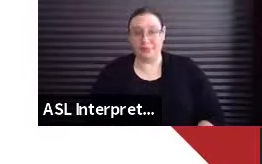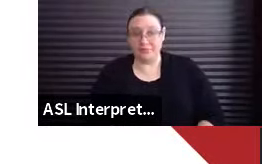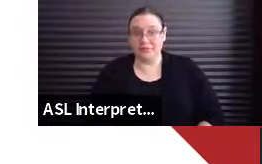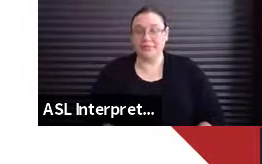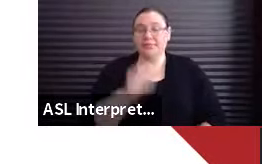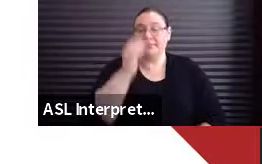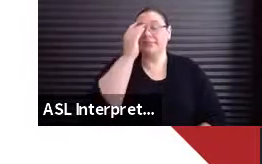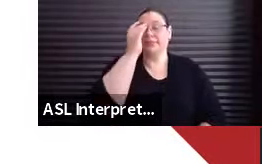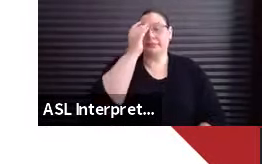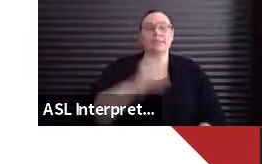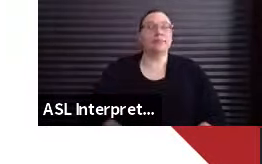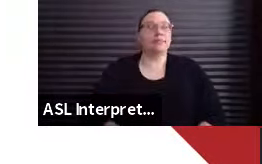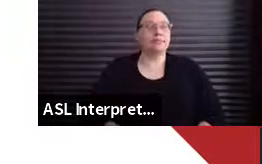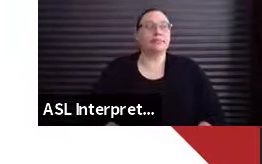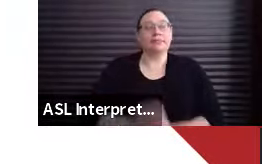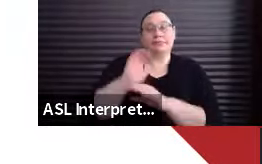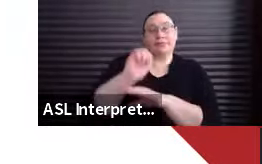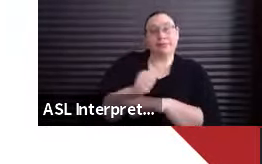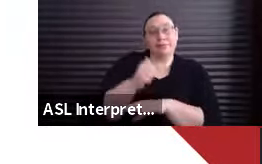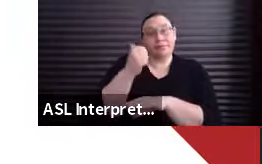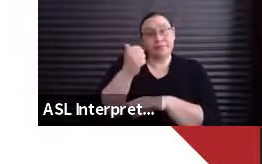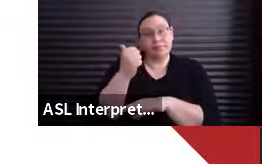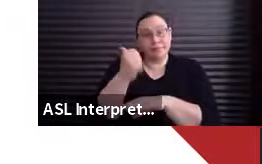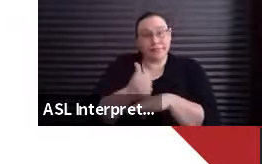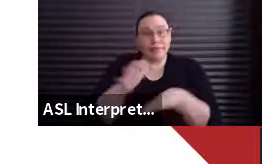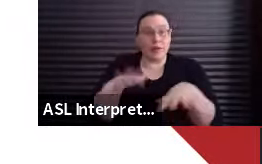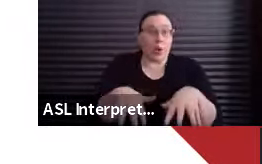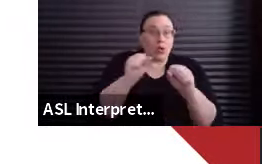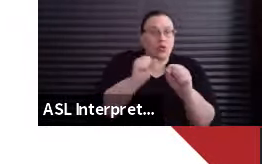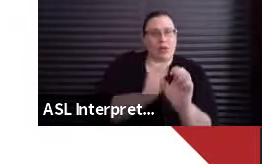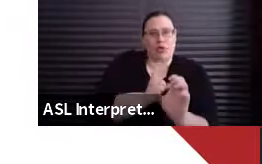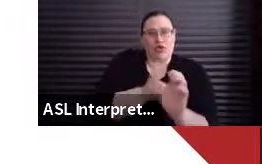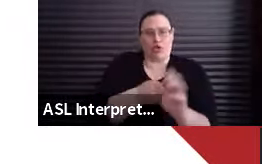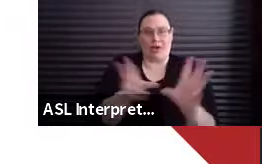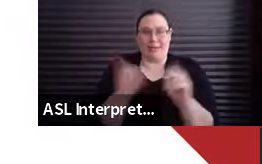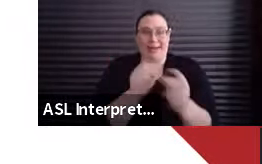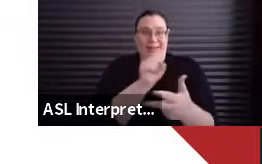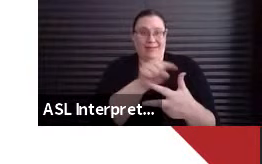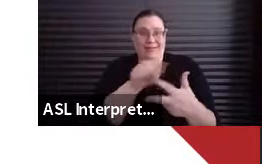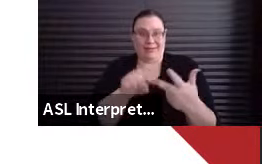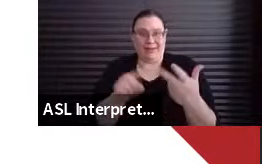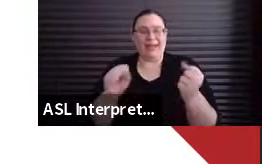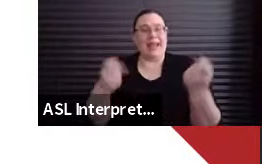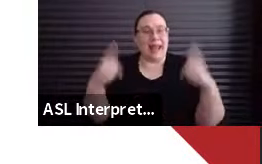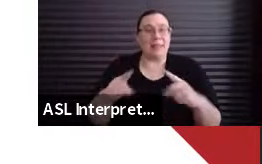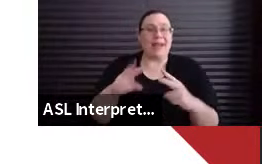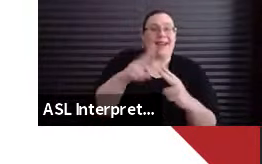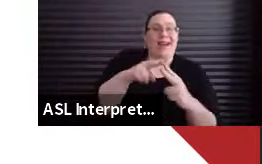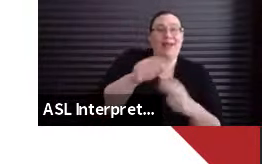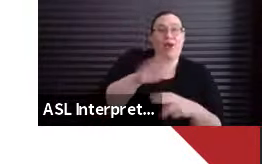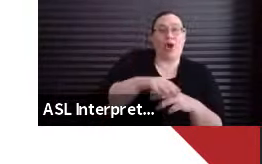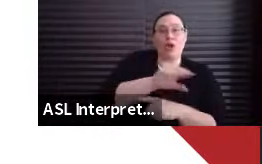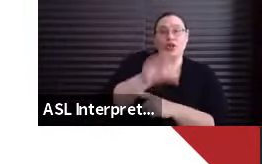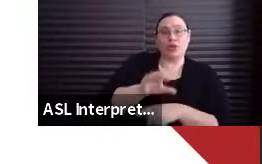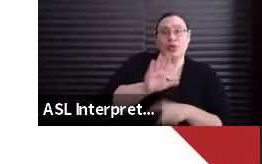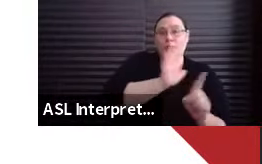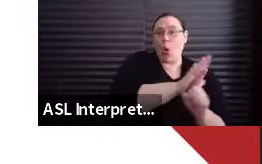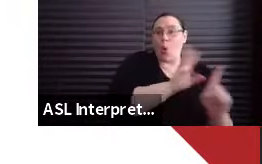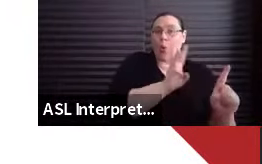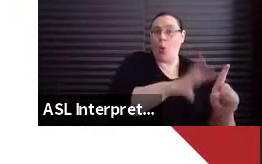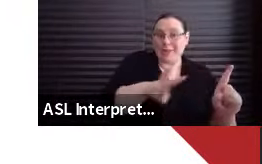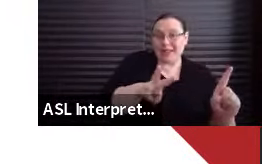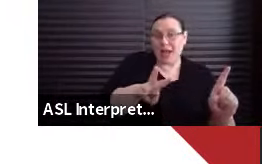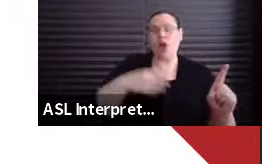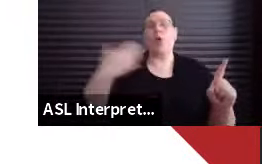So creating, hosting, and joining a meeting can all be done on either the Zoom website or the Zoom